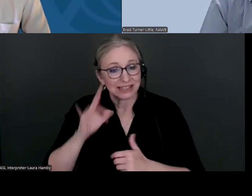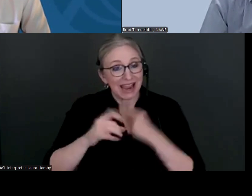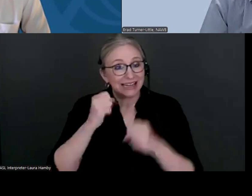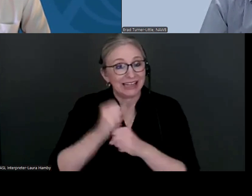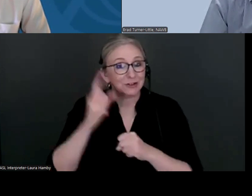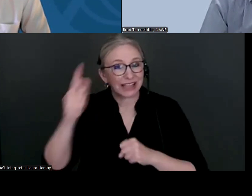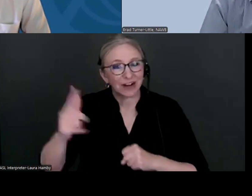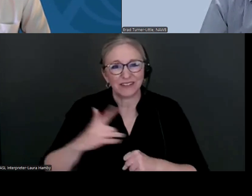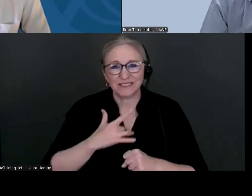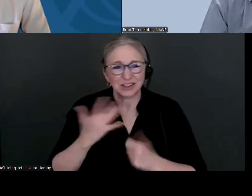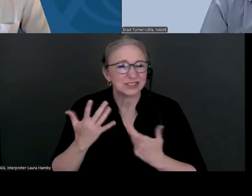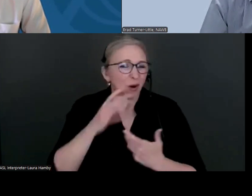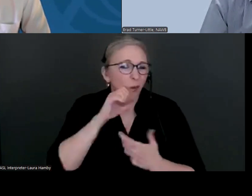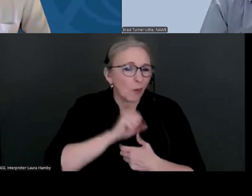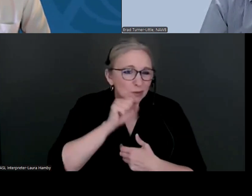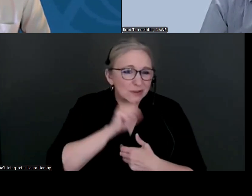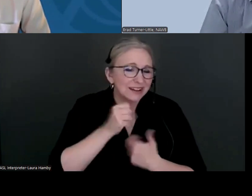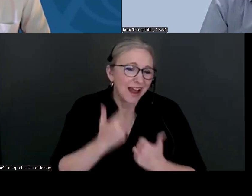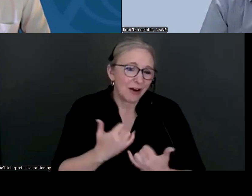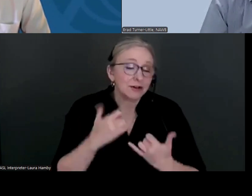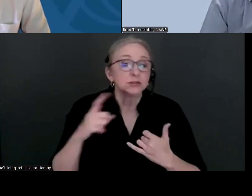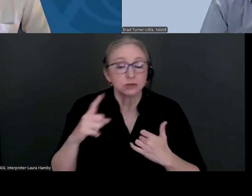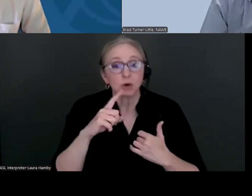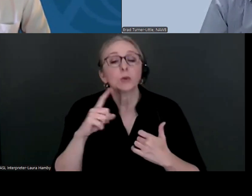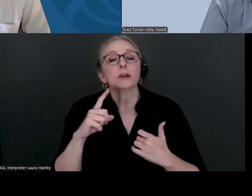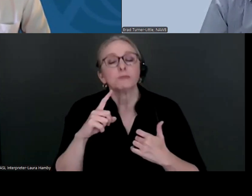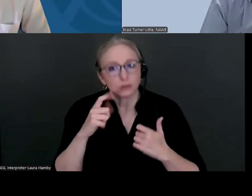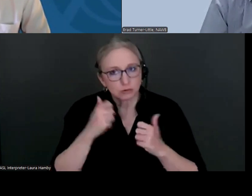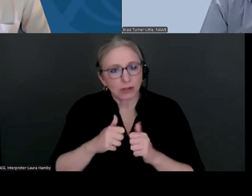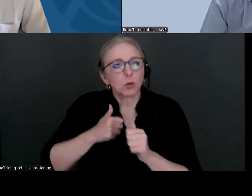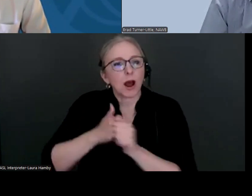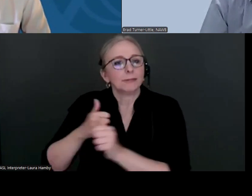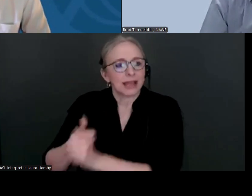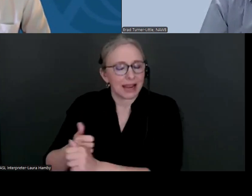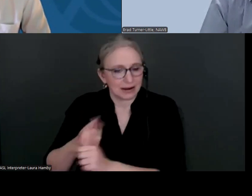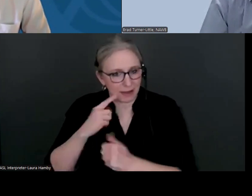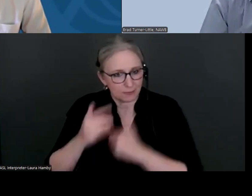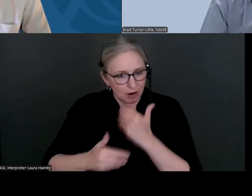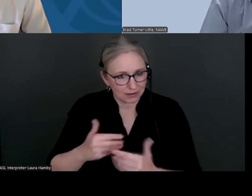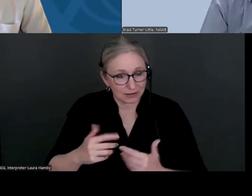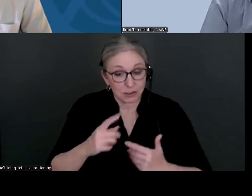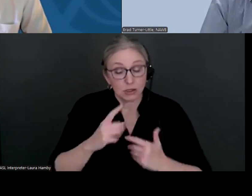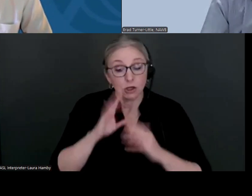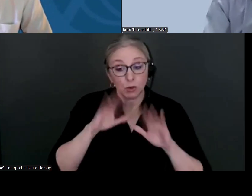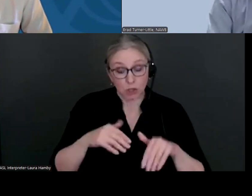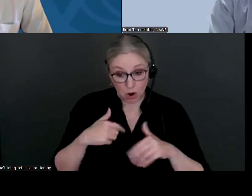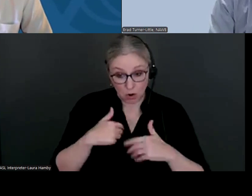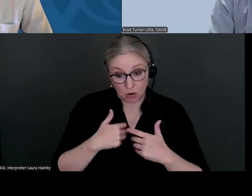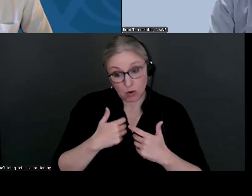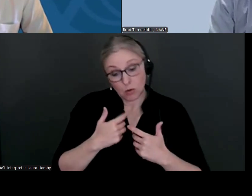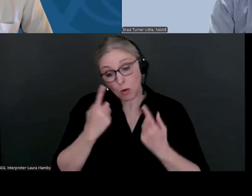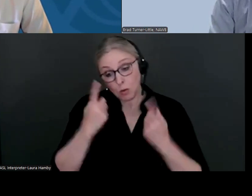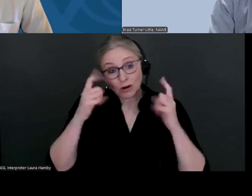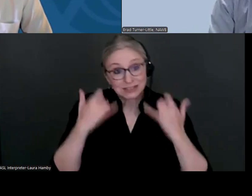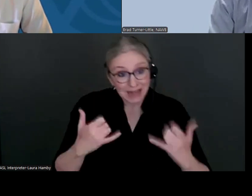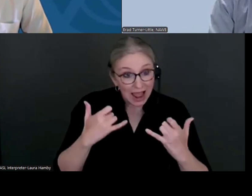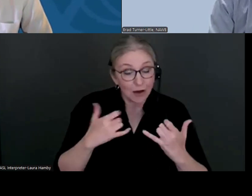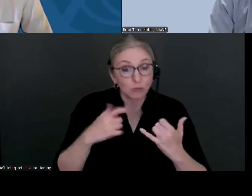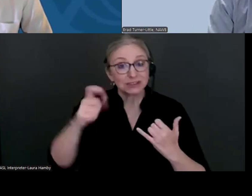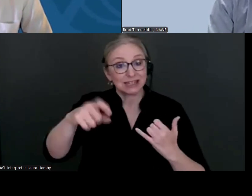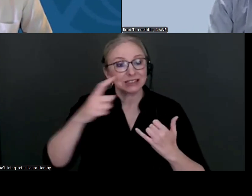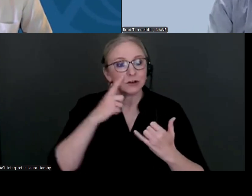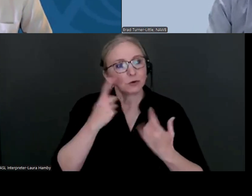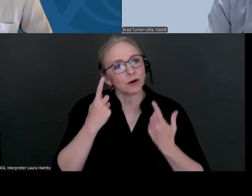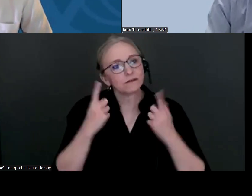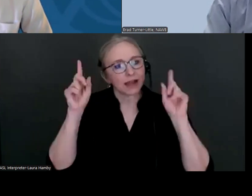feels very outdated. So we've actually been working to update the framework for what we know works now and what we know is necessary for an